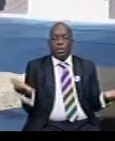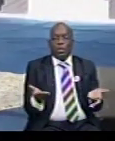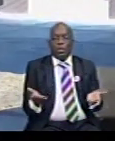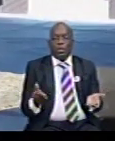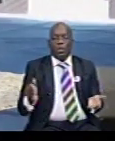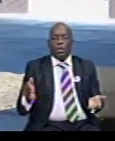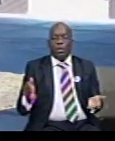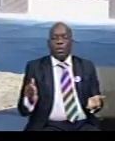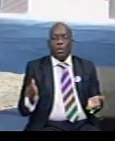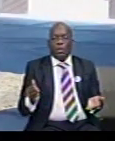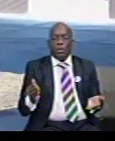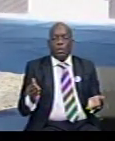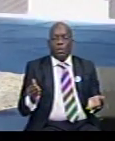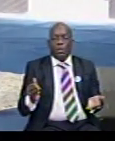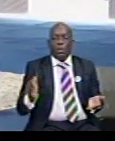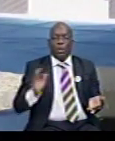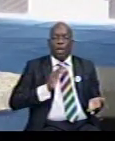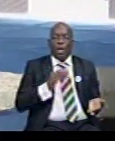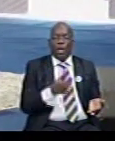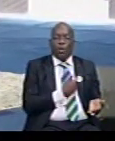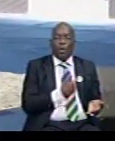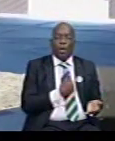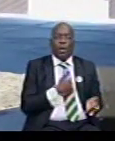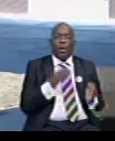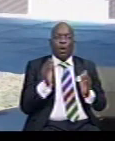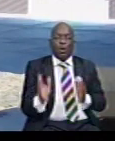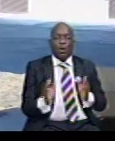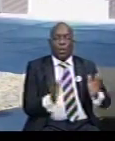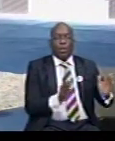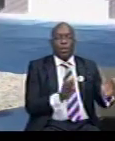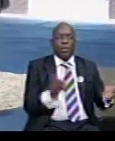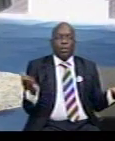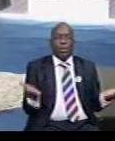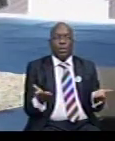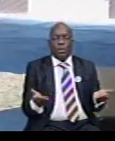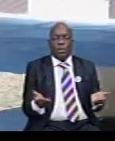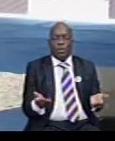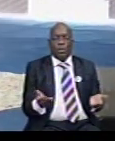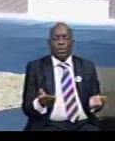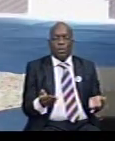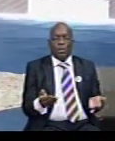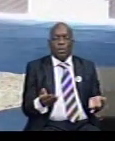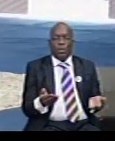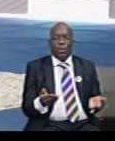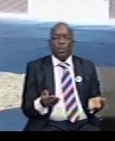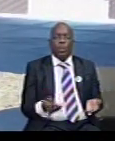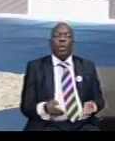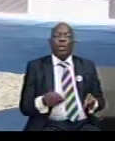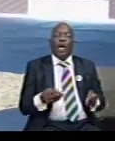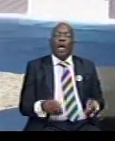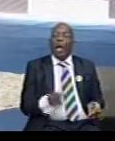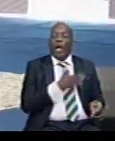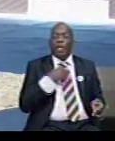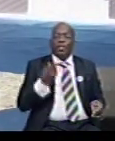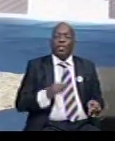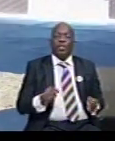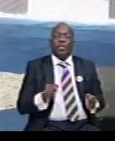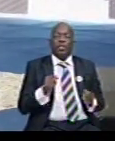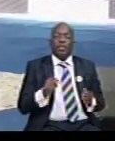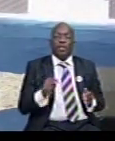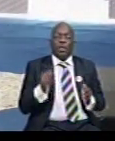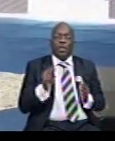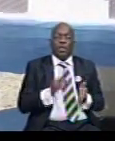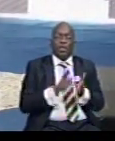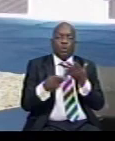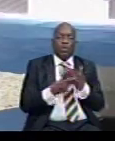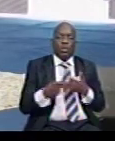our, you know, organization here, and even this crusade we're having, I've gone to many parts